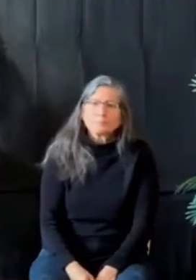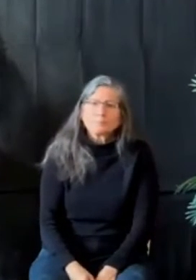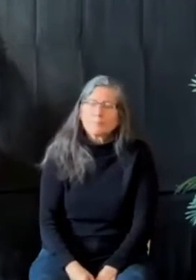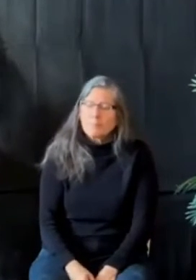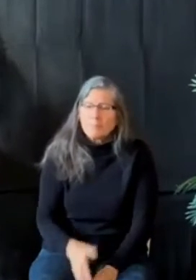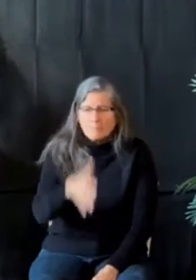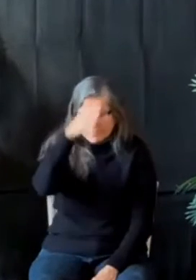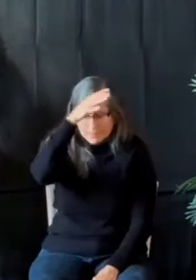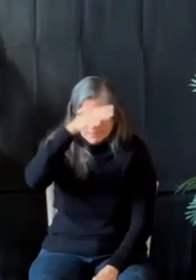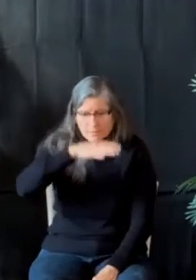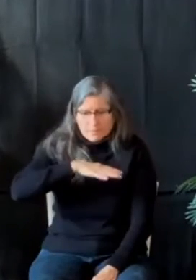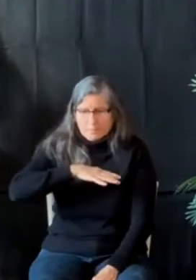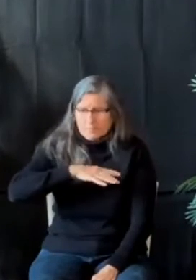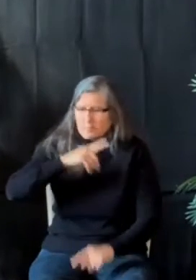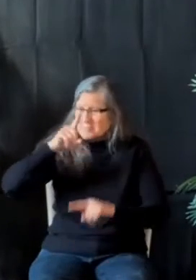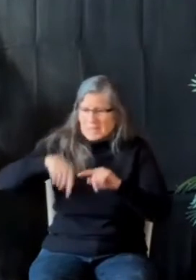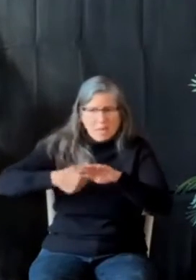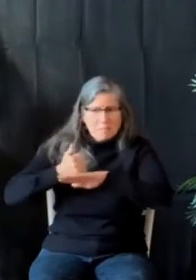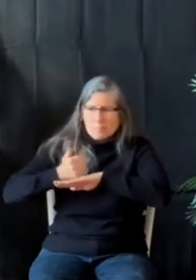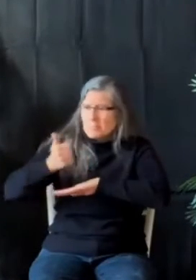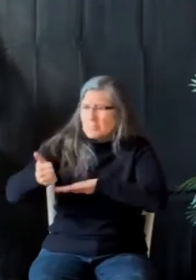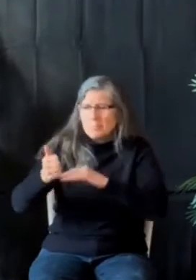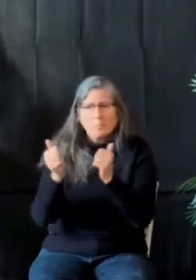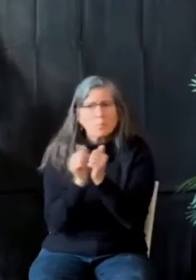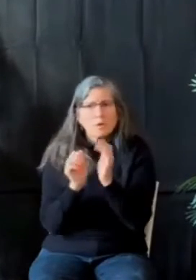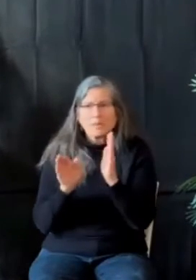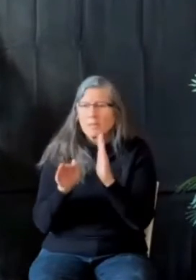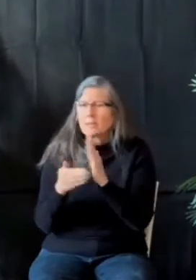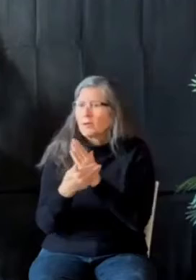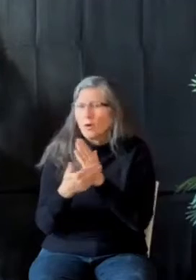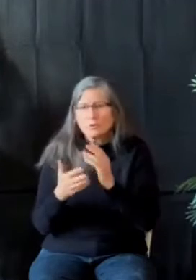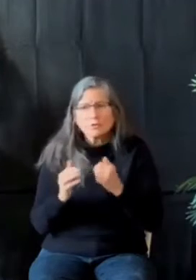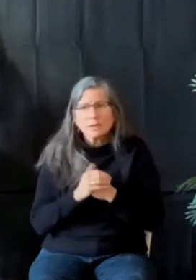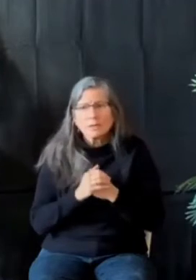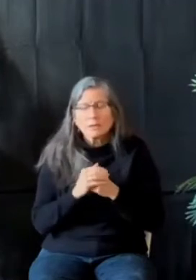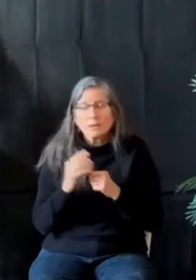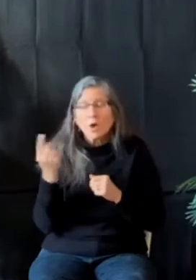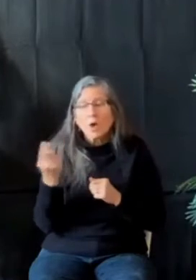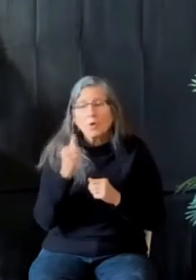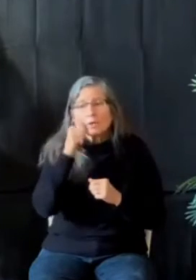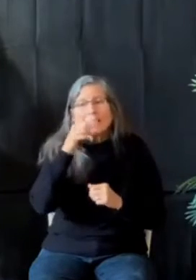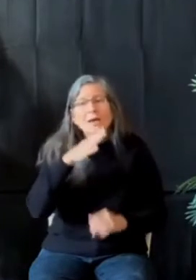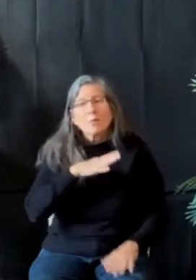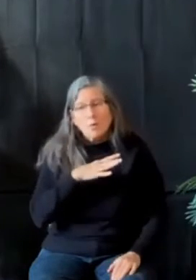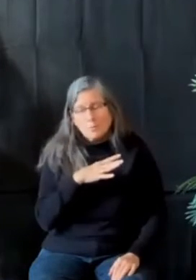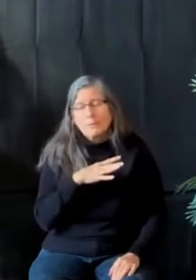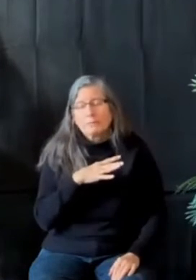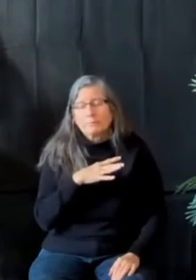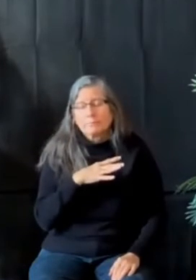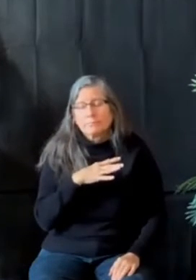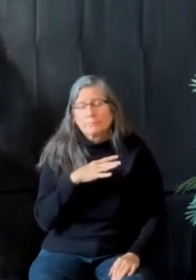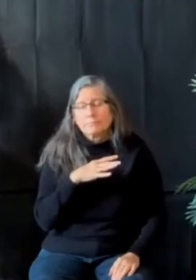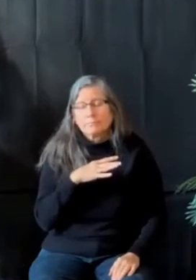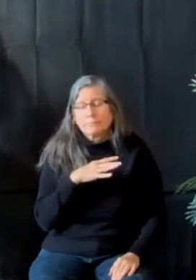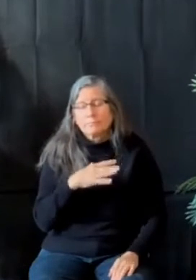That a man could not be charged with adultery, but that only a woman could be charged with